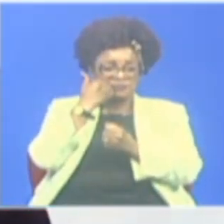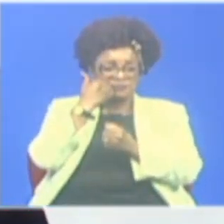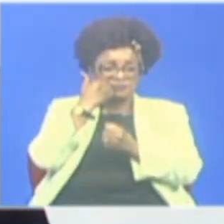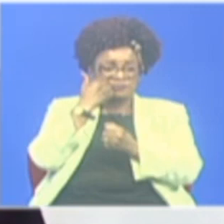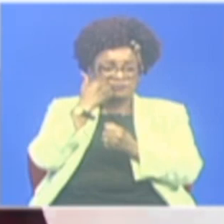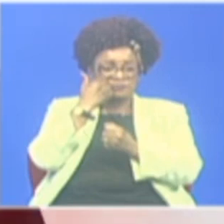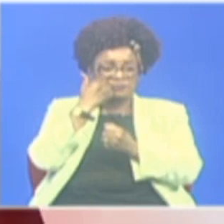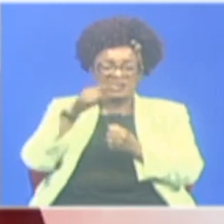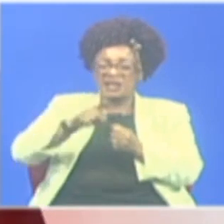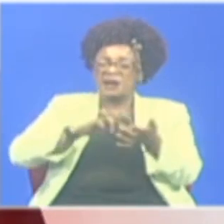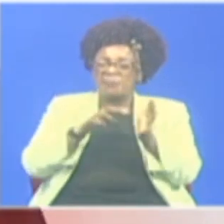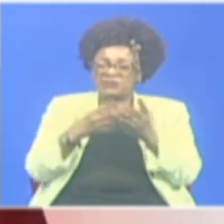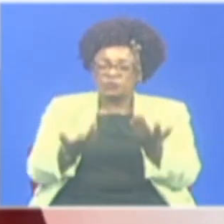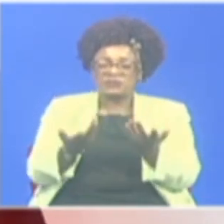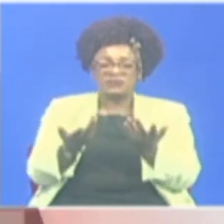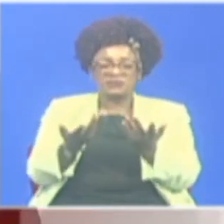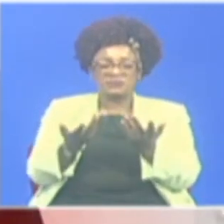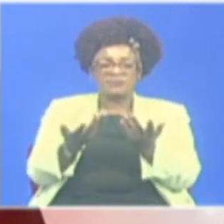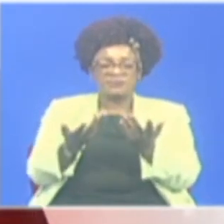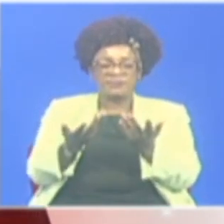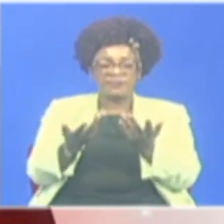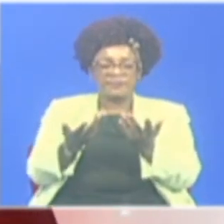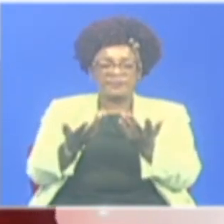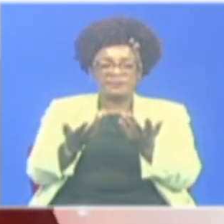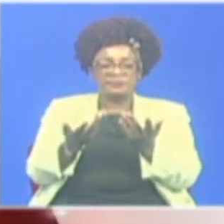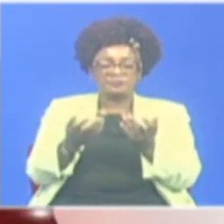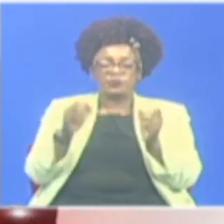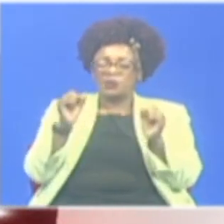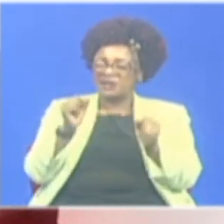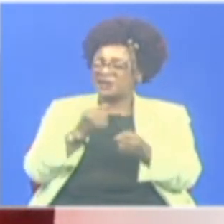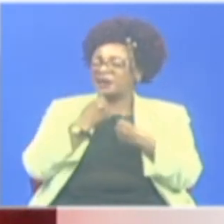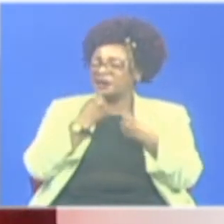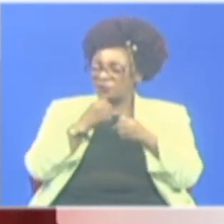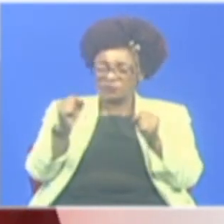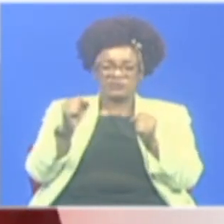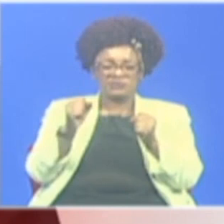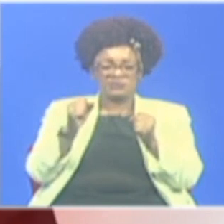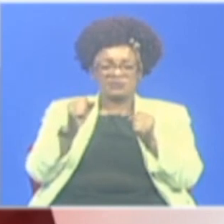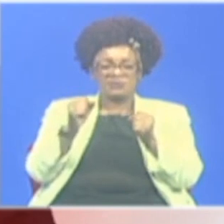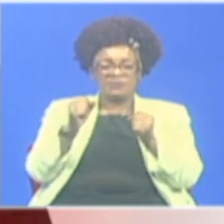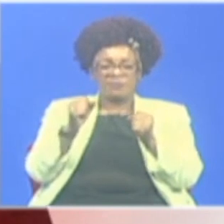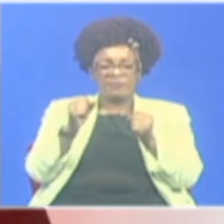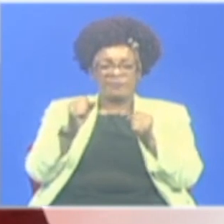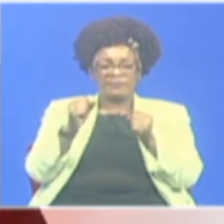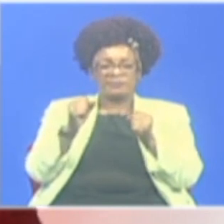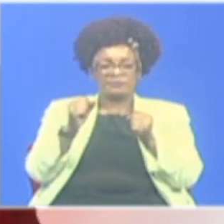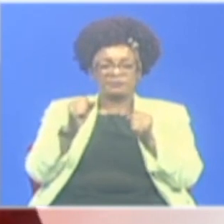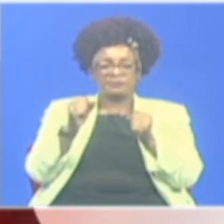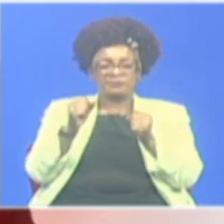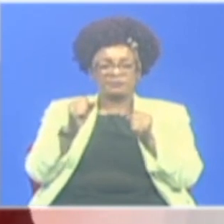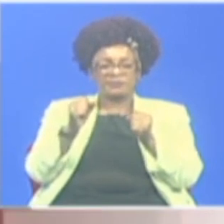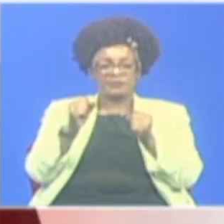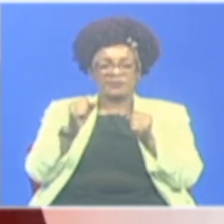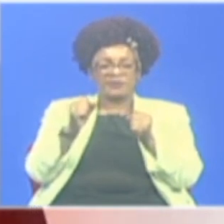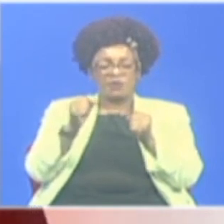What this tells us is that we cannot emphasize enough what is likely to be